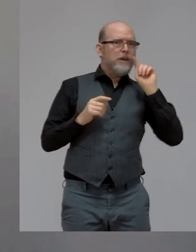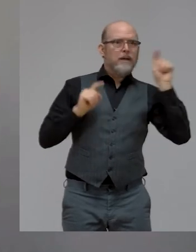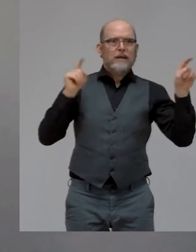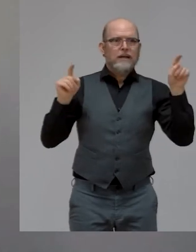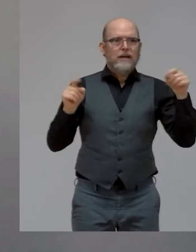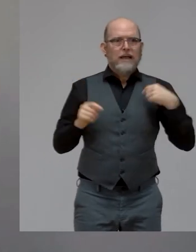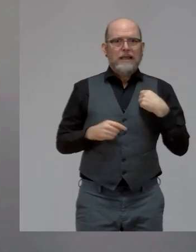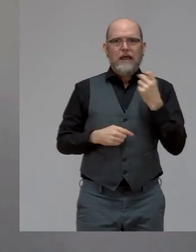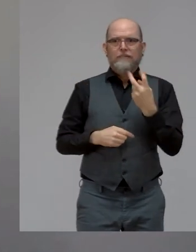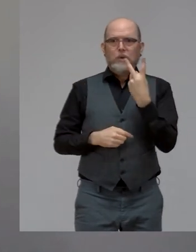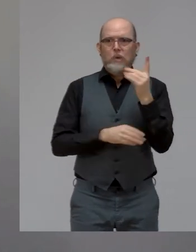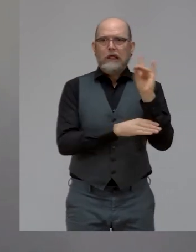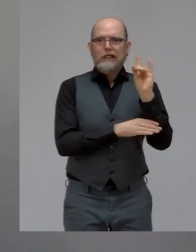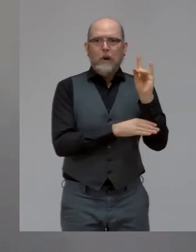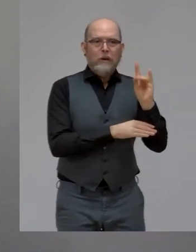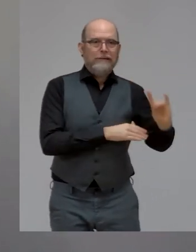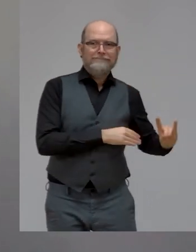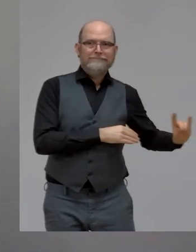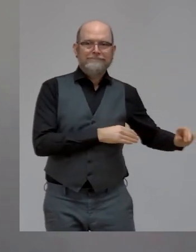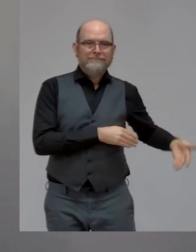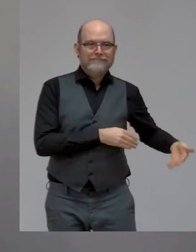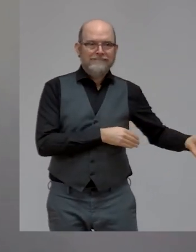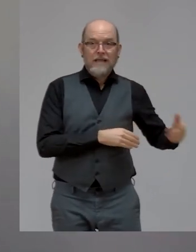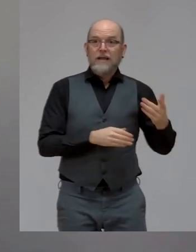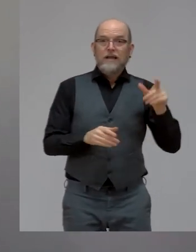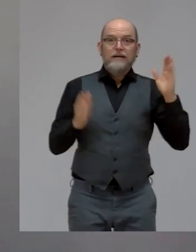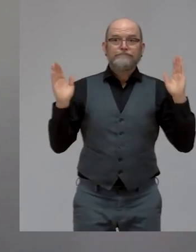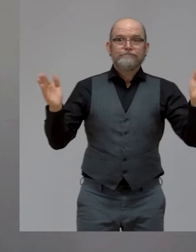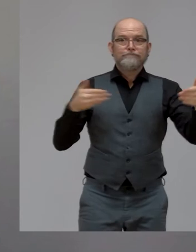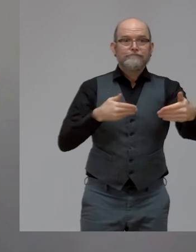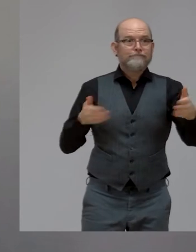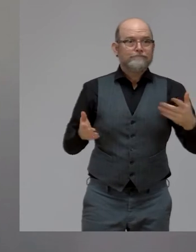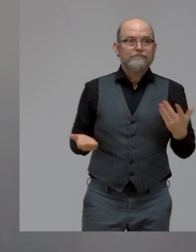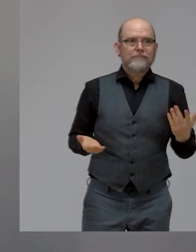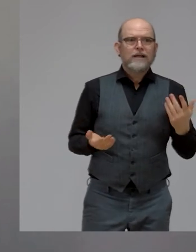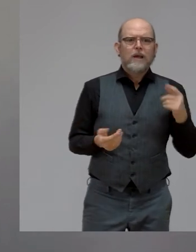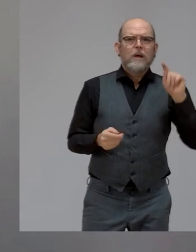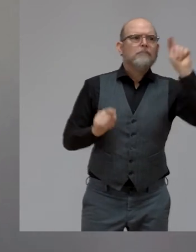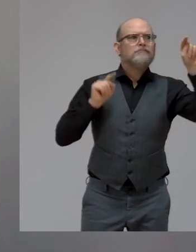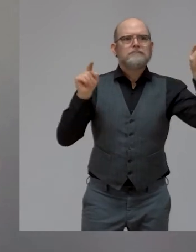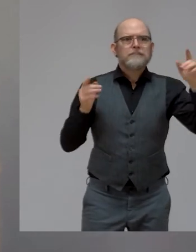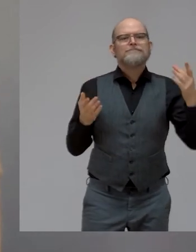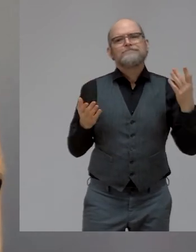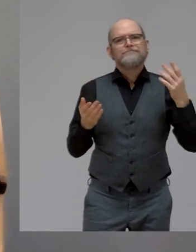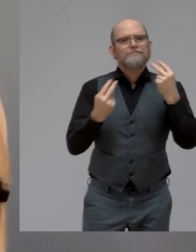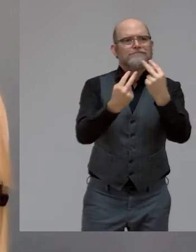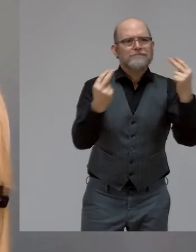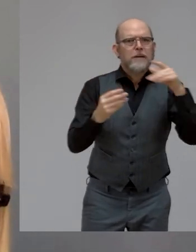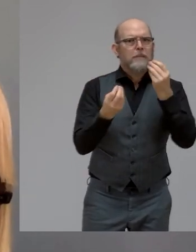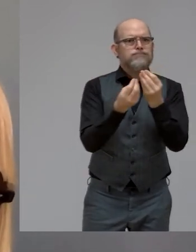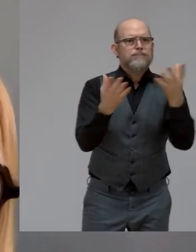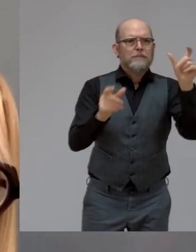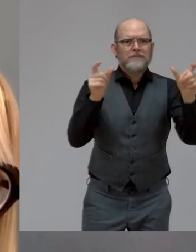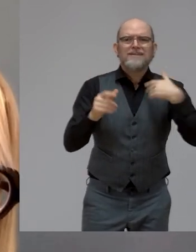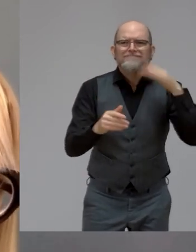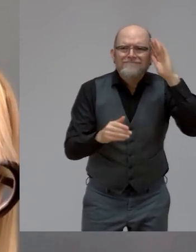do want to say a huge hello to all our friends and our family. I will be lucky enough to join my fellow Zero Project